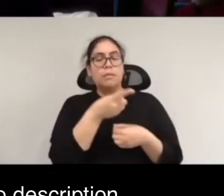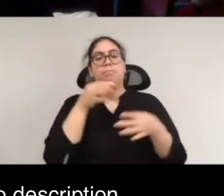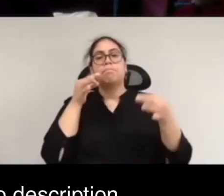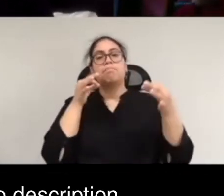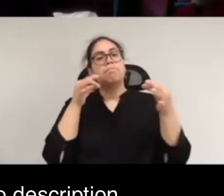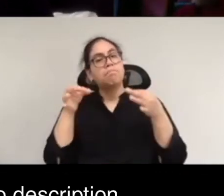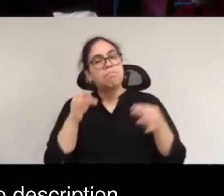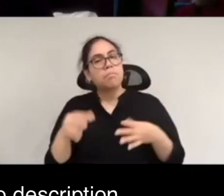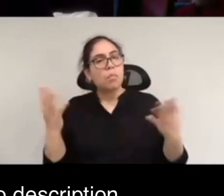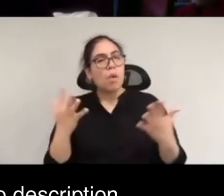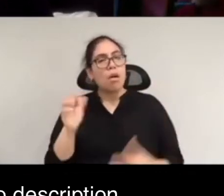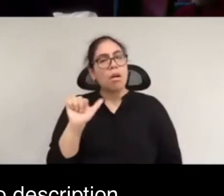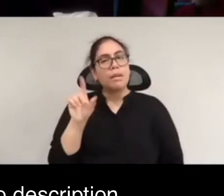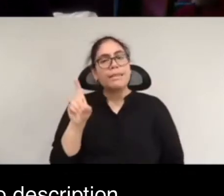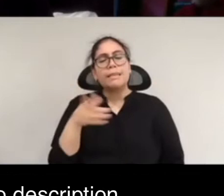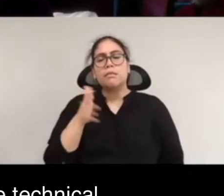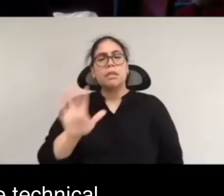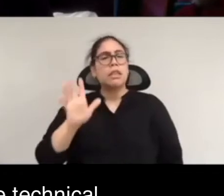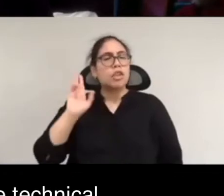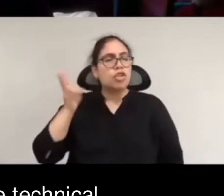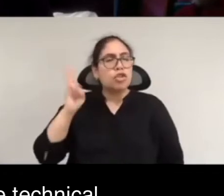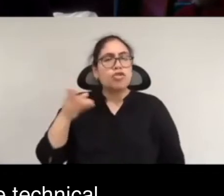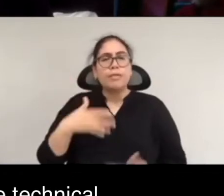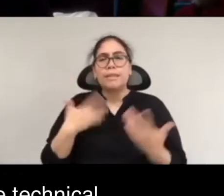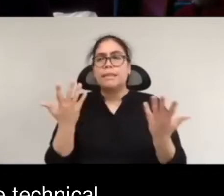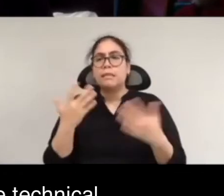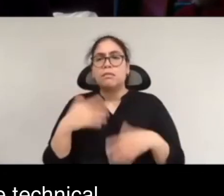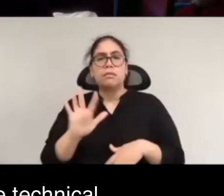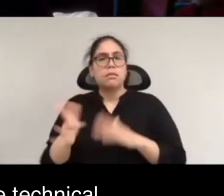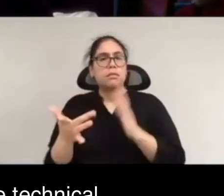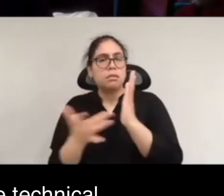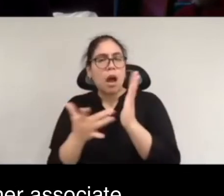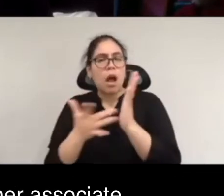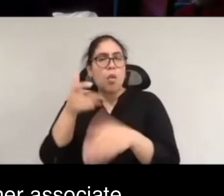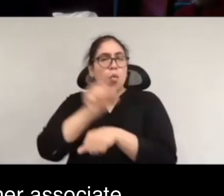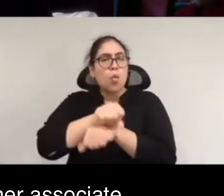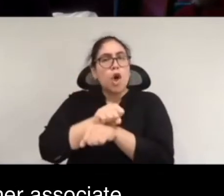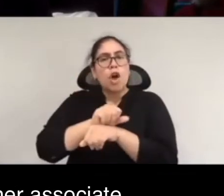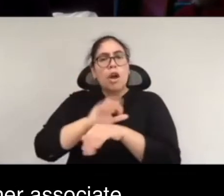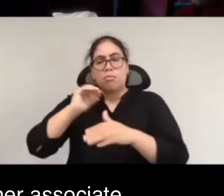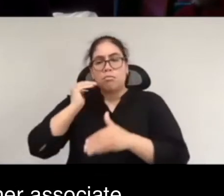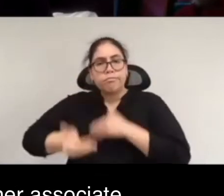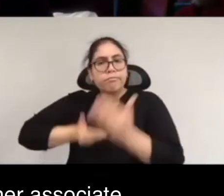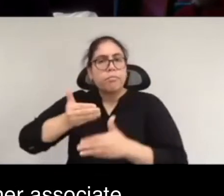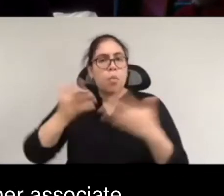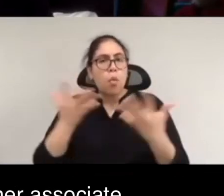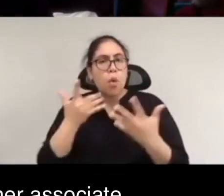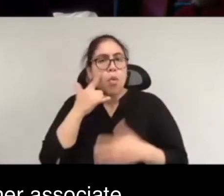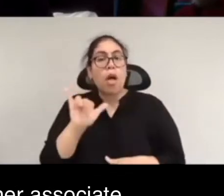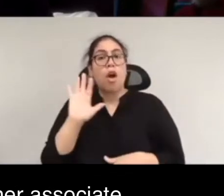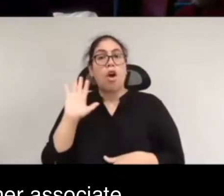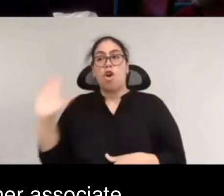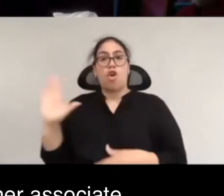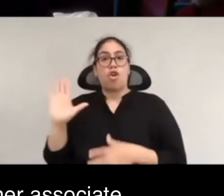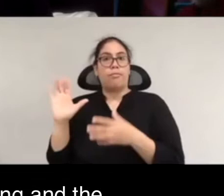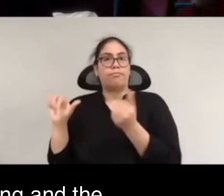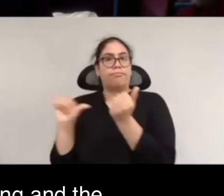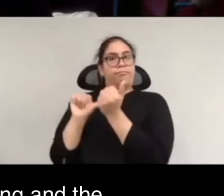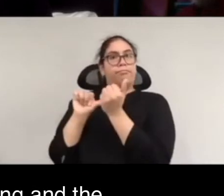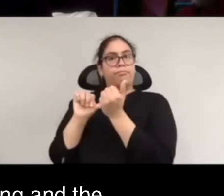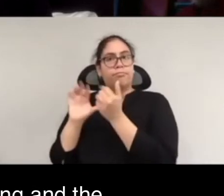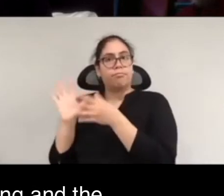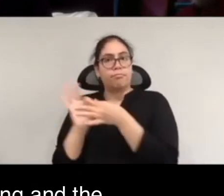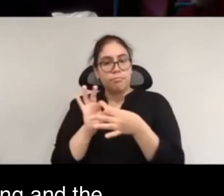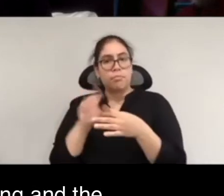description was, a bit about its history, a bit about the technical workflows behind it. She brought in her associate that really helped us learn about